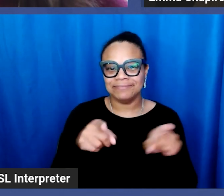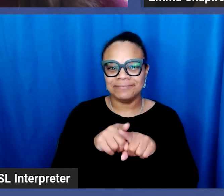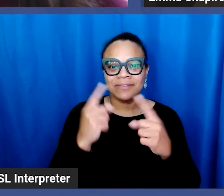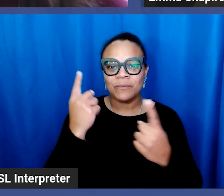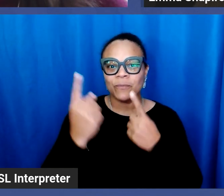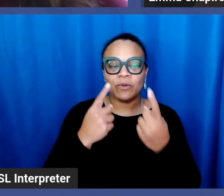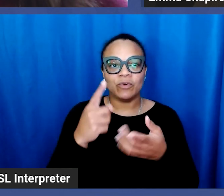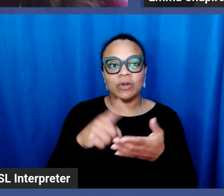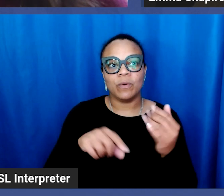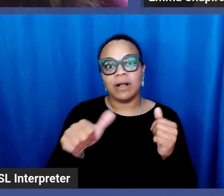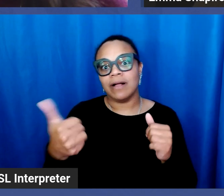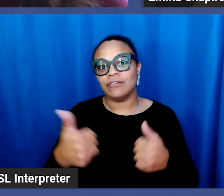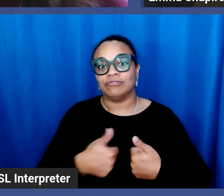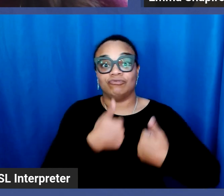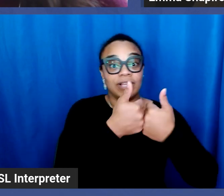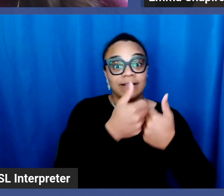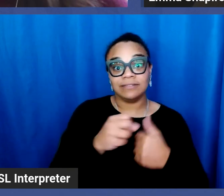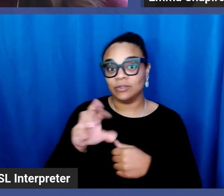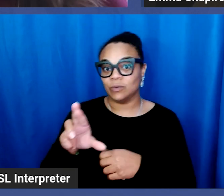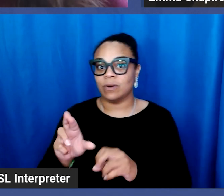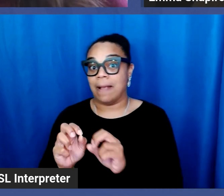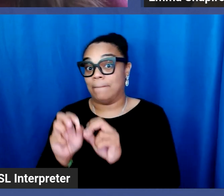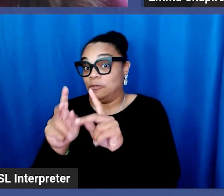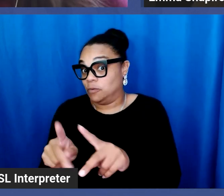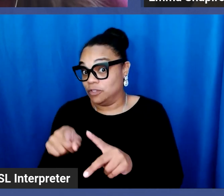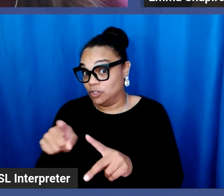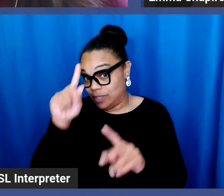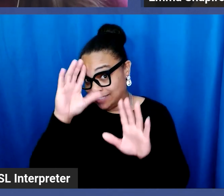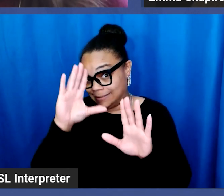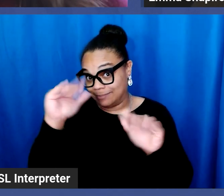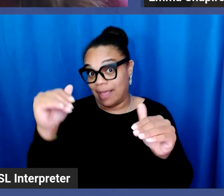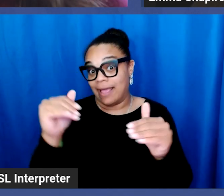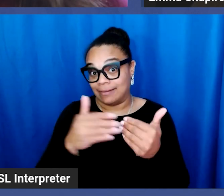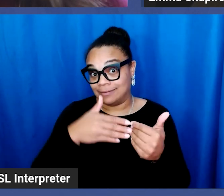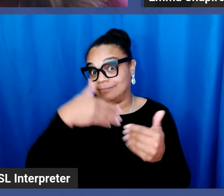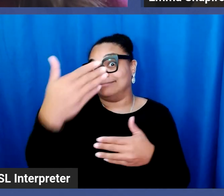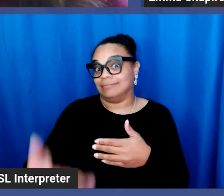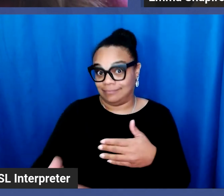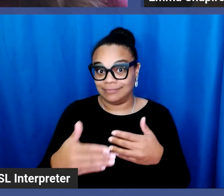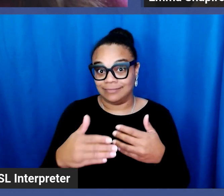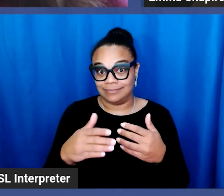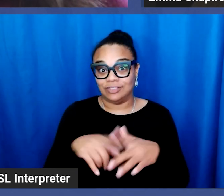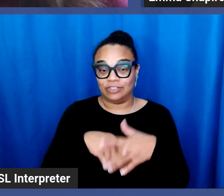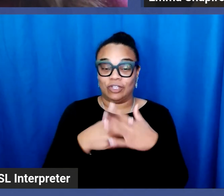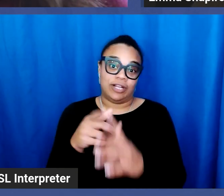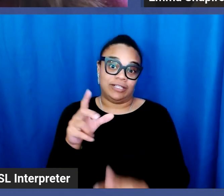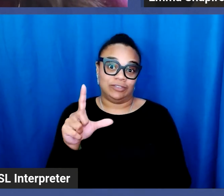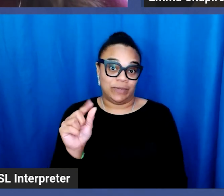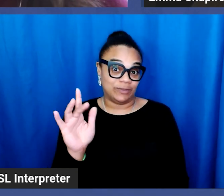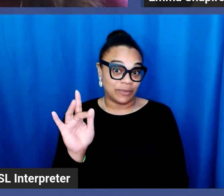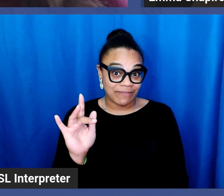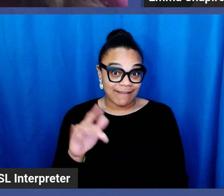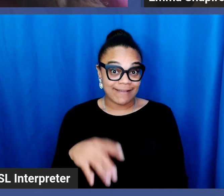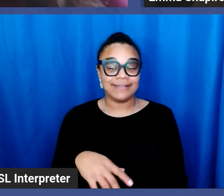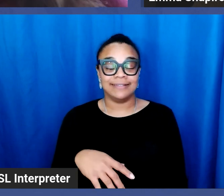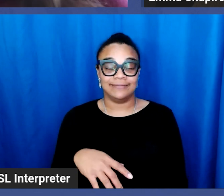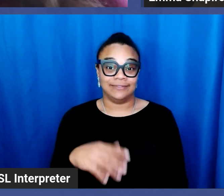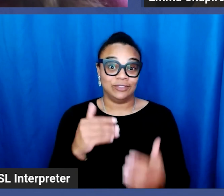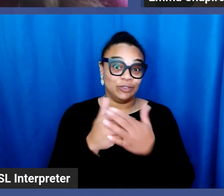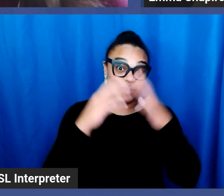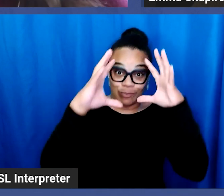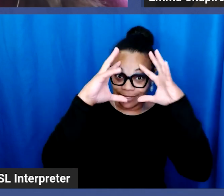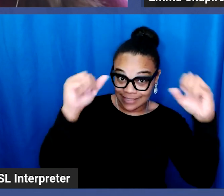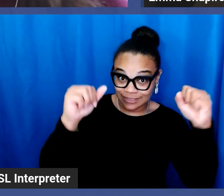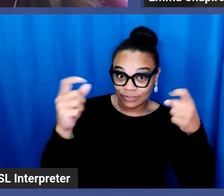some of the challenges and opportunities you're anticipating as we get ready to move into 2025, new